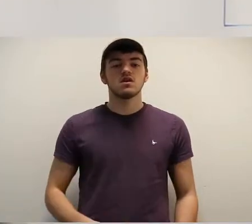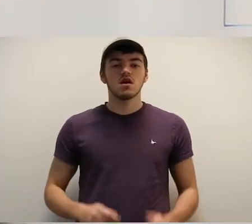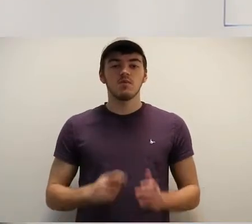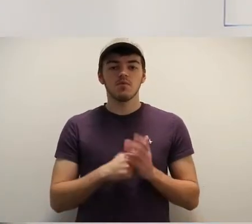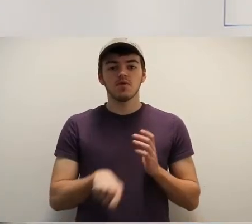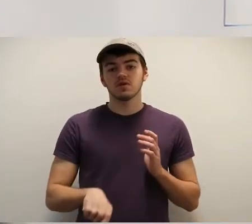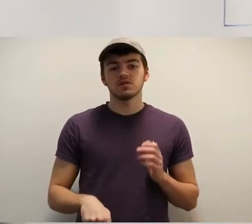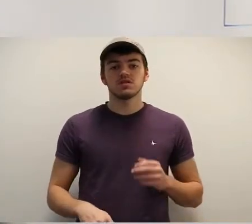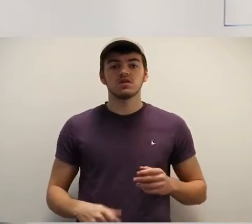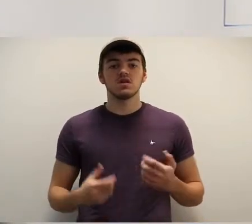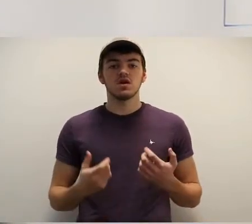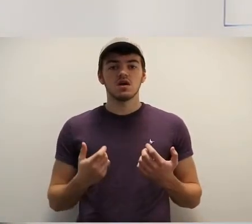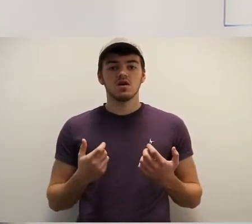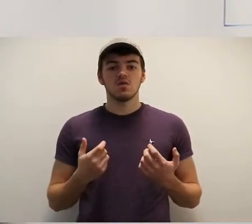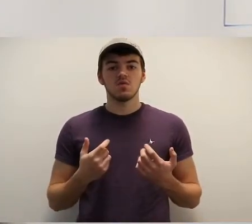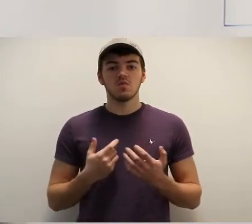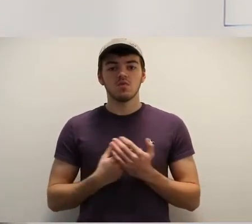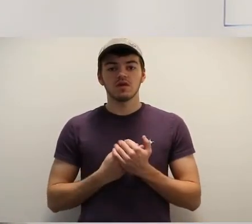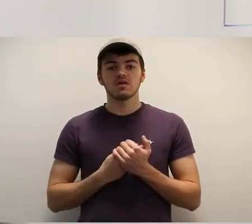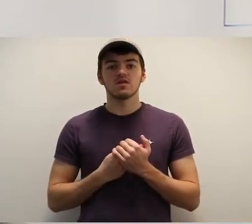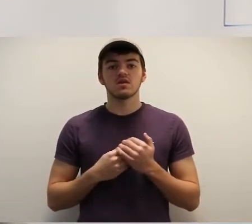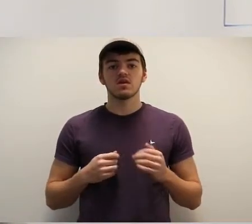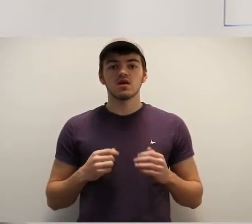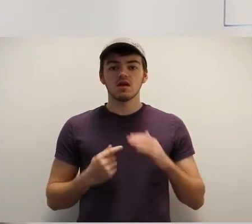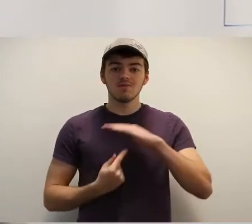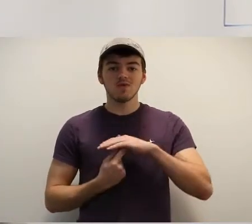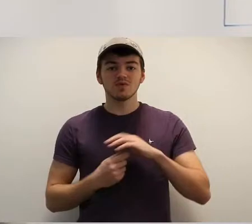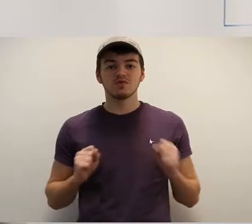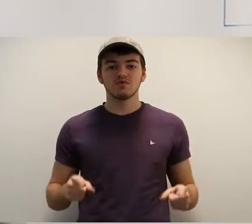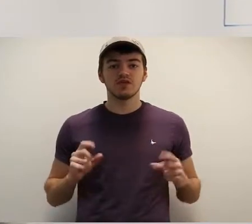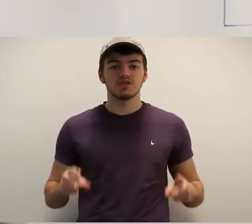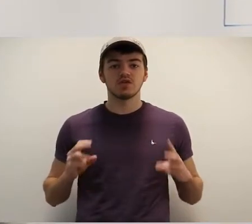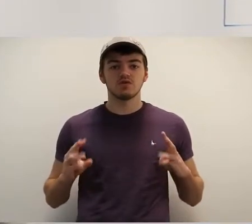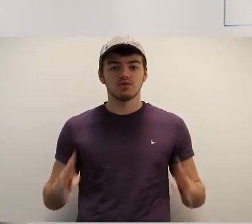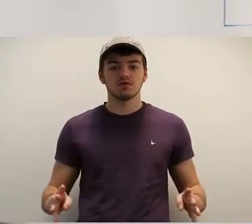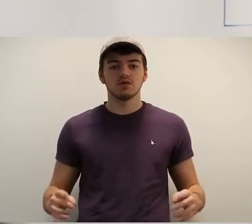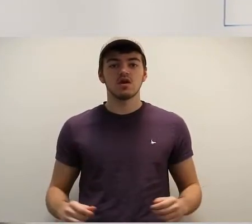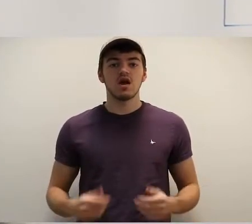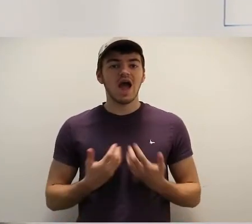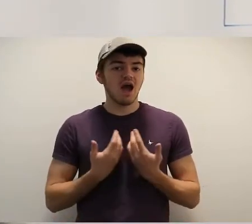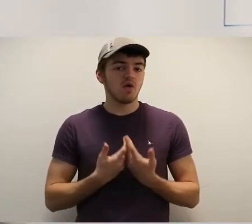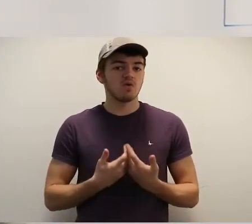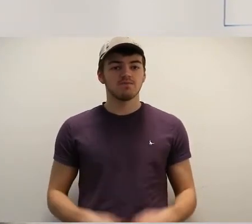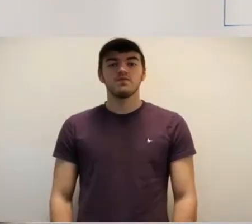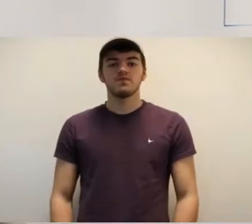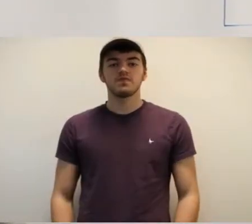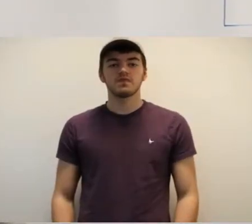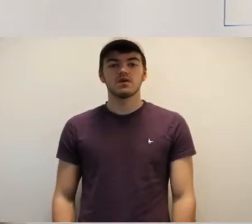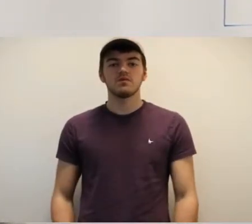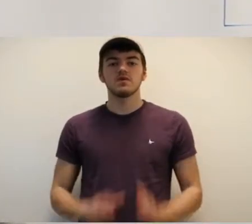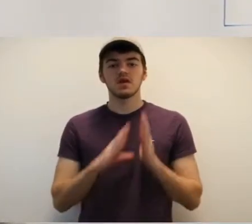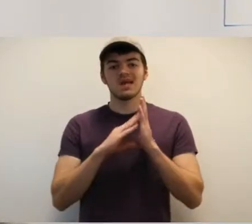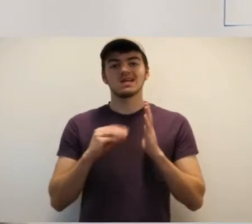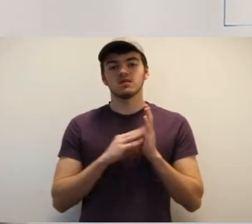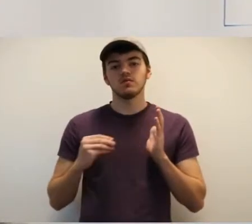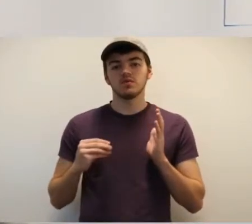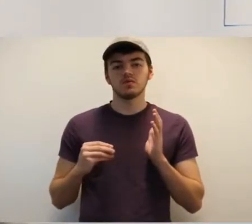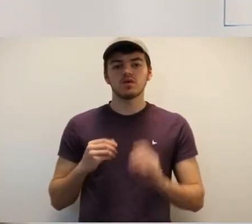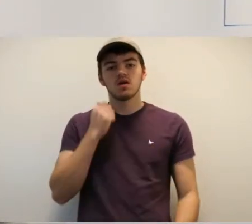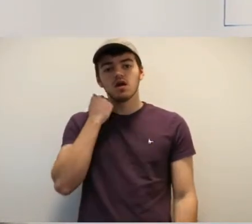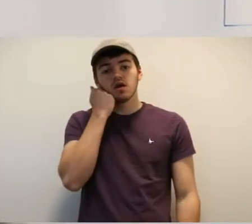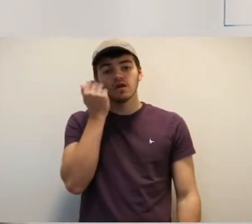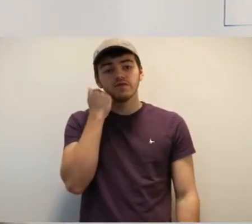this curve is the price level in the investment market. This is the price of a stock. This point is peak